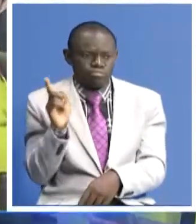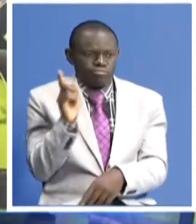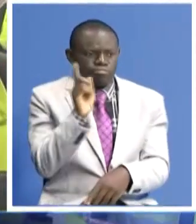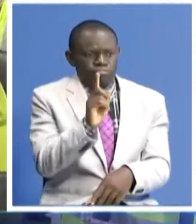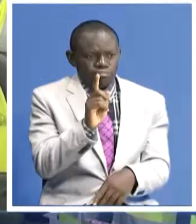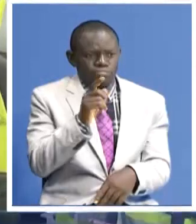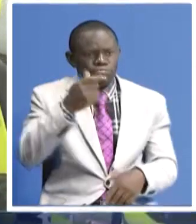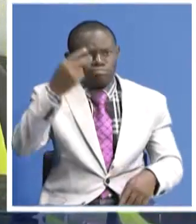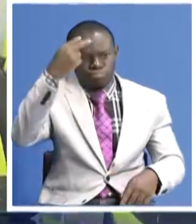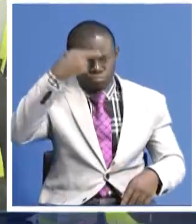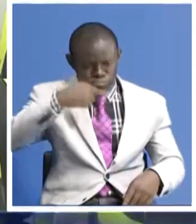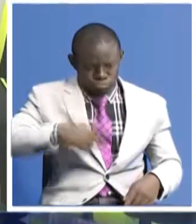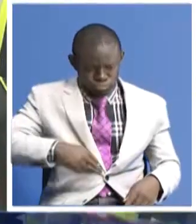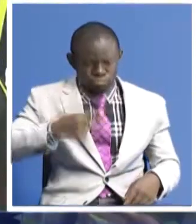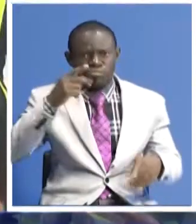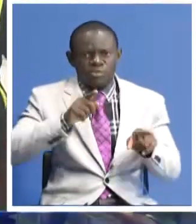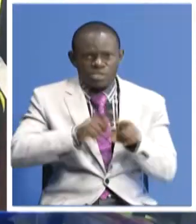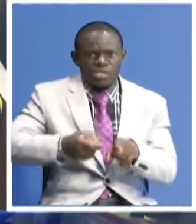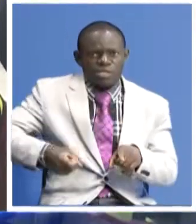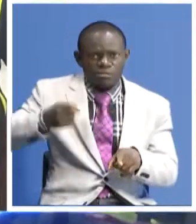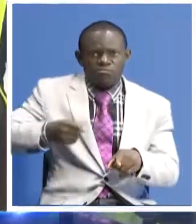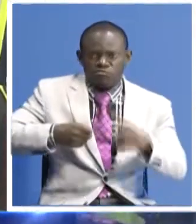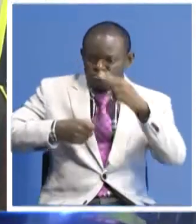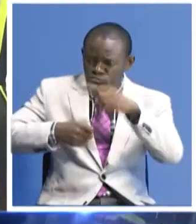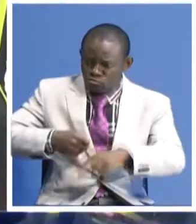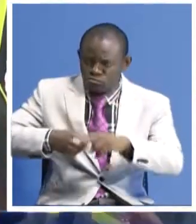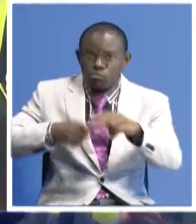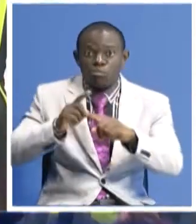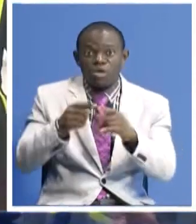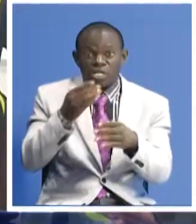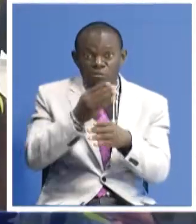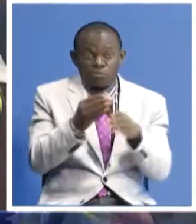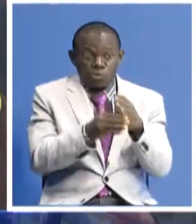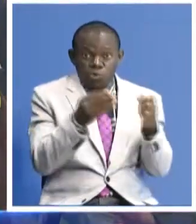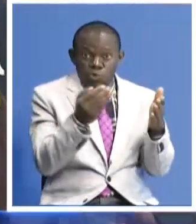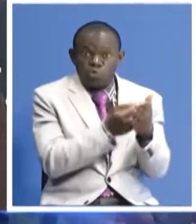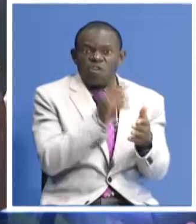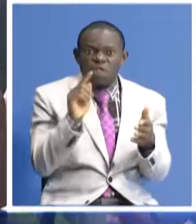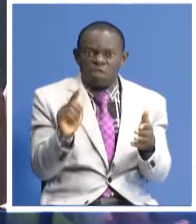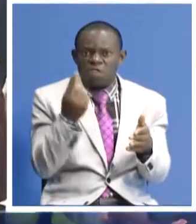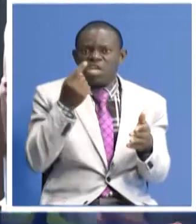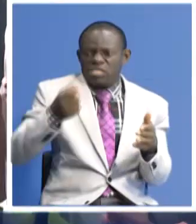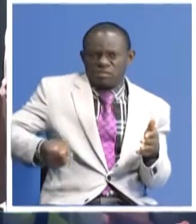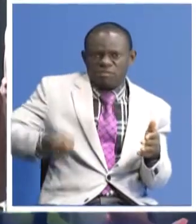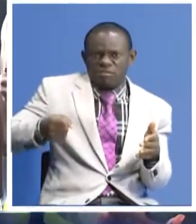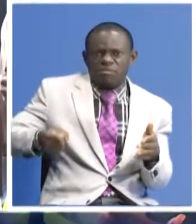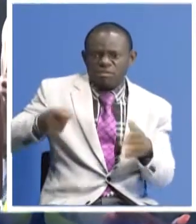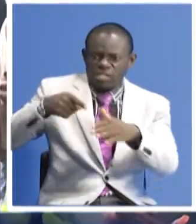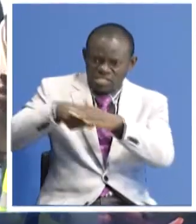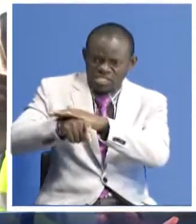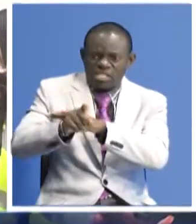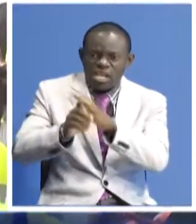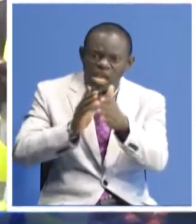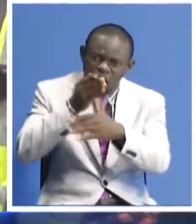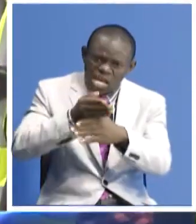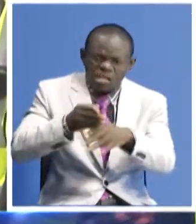new terminal, your luggage will be checked in, it'll be checked in first, and then it will be screened afterwards. So if, for example, suspicious